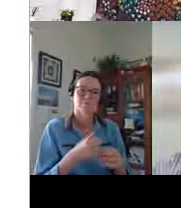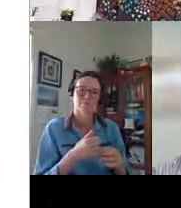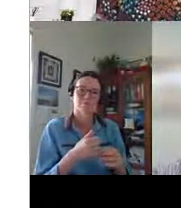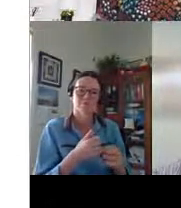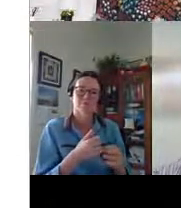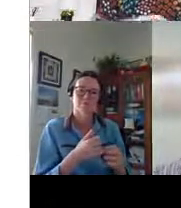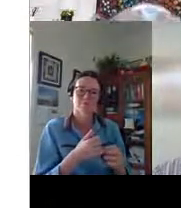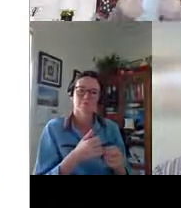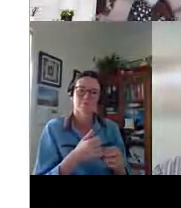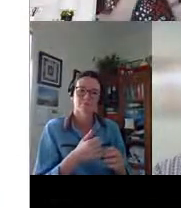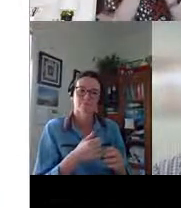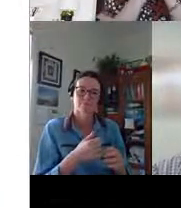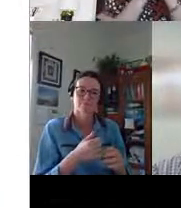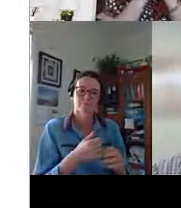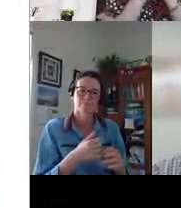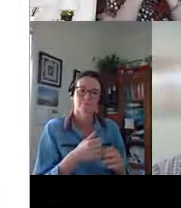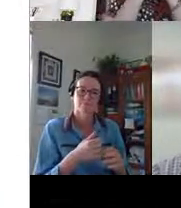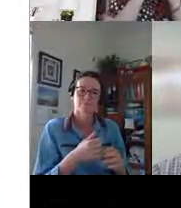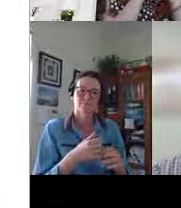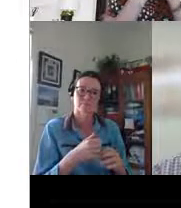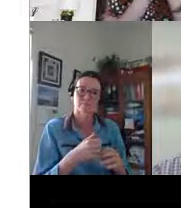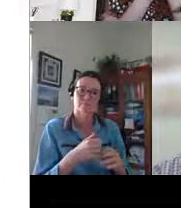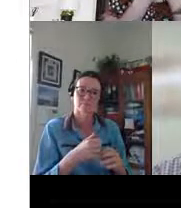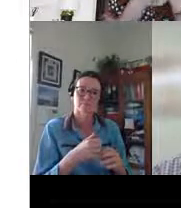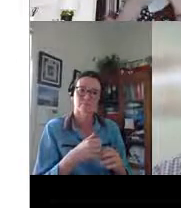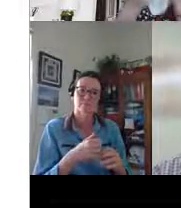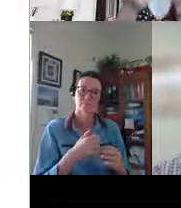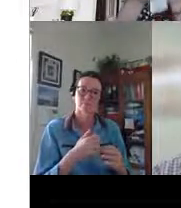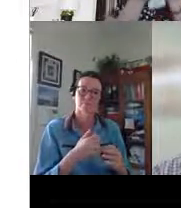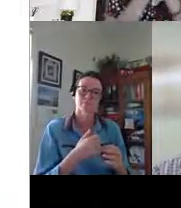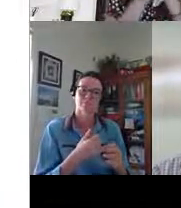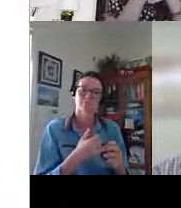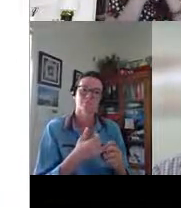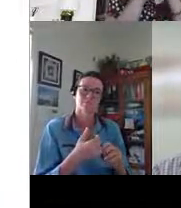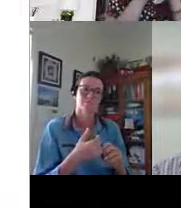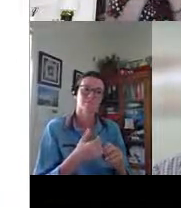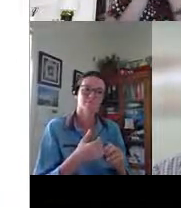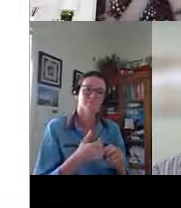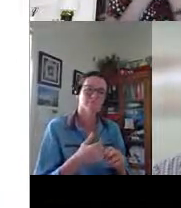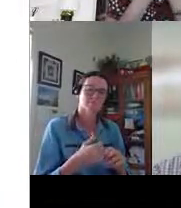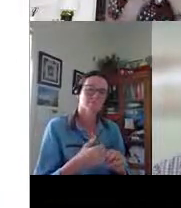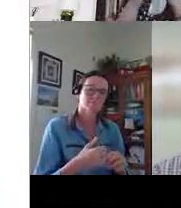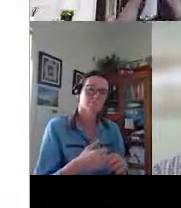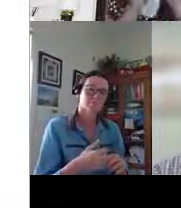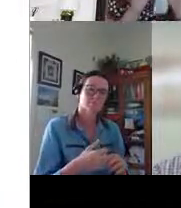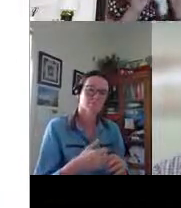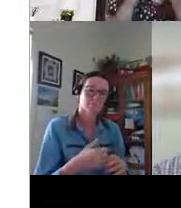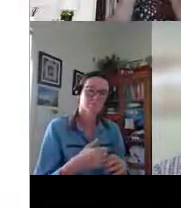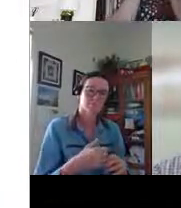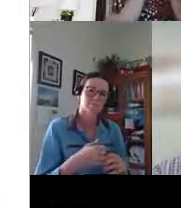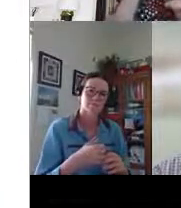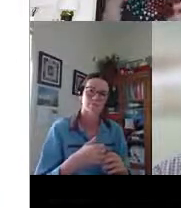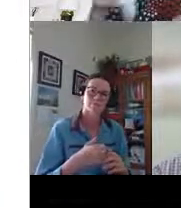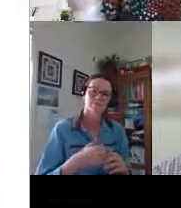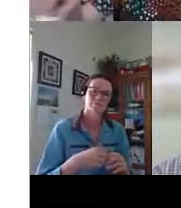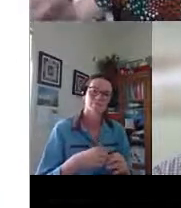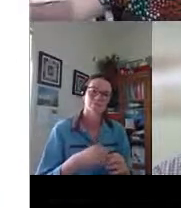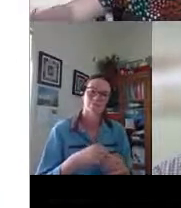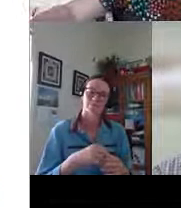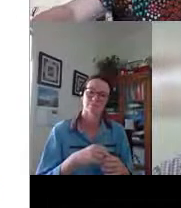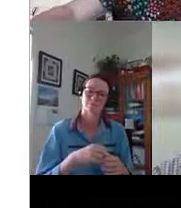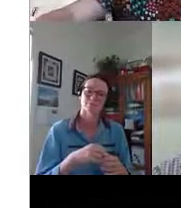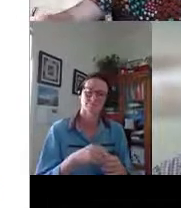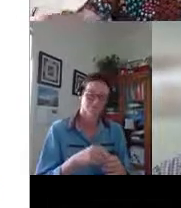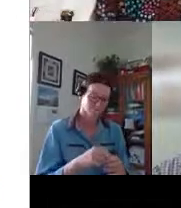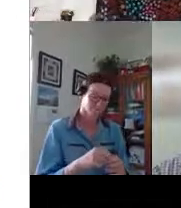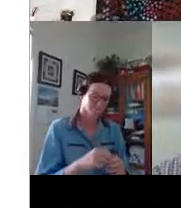keeping wine cool and chillers, you know, and that's just this big fat chunk that sits there all year. And that's why in